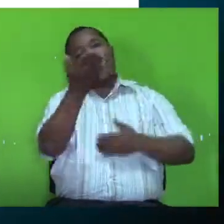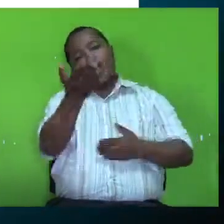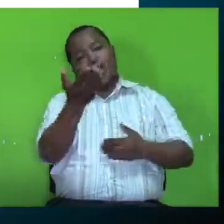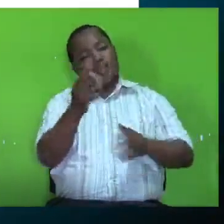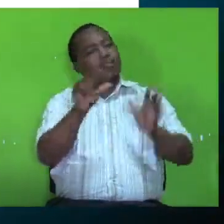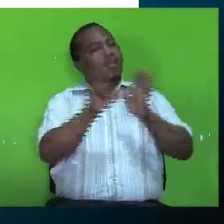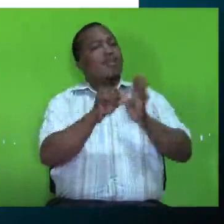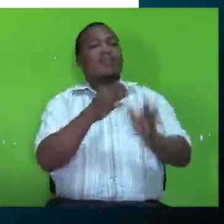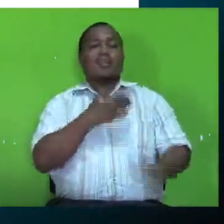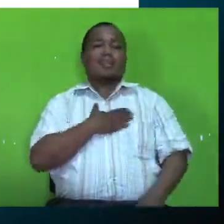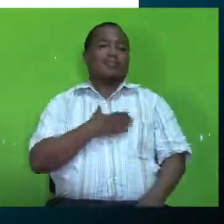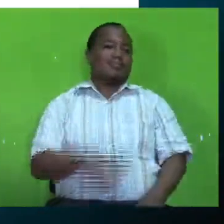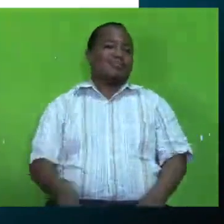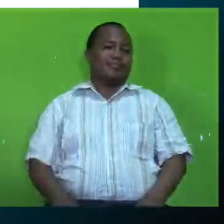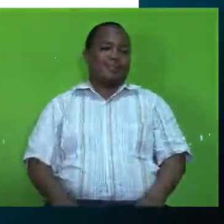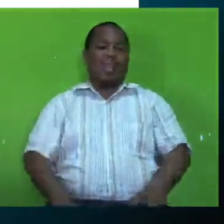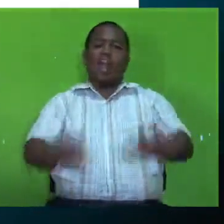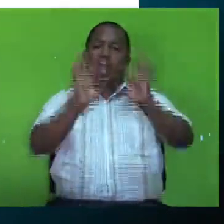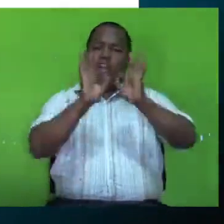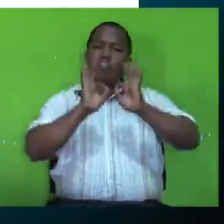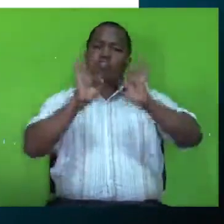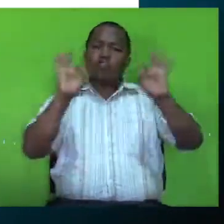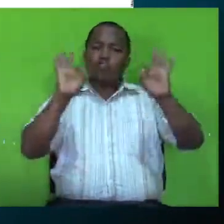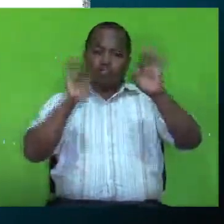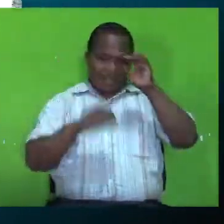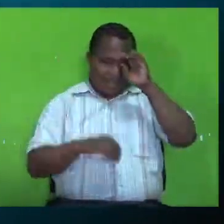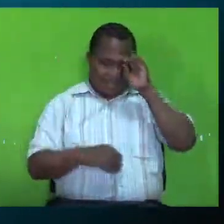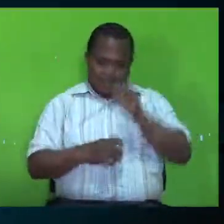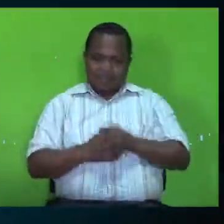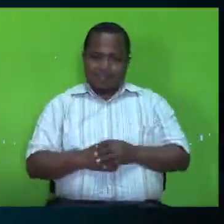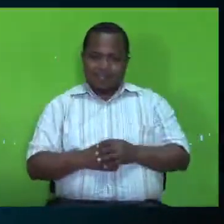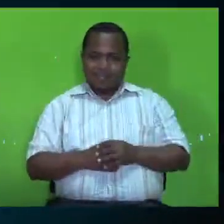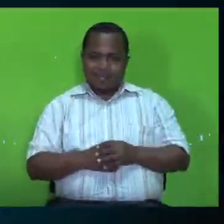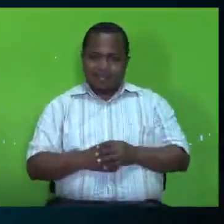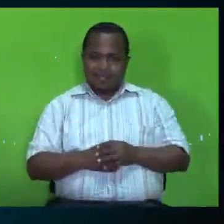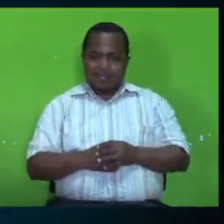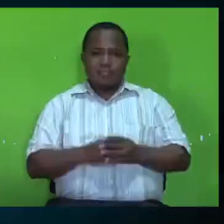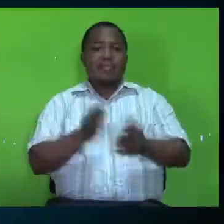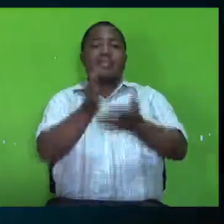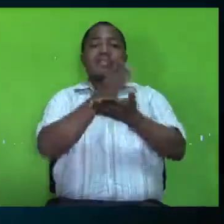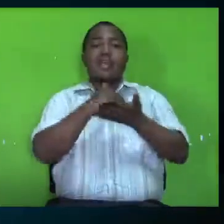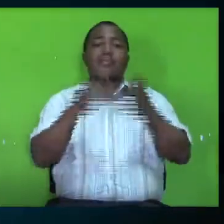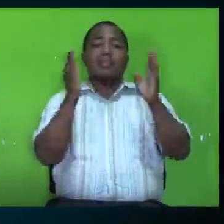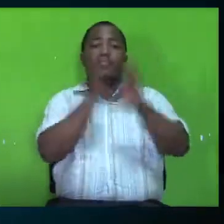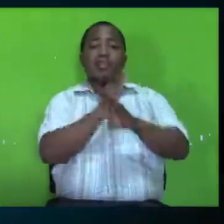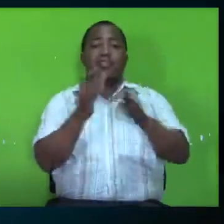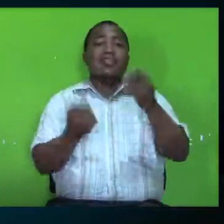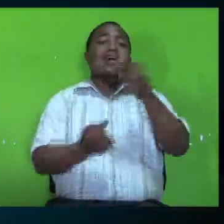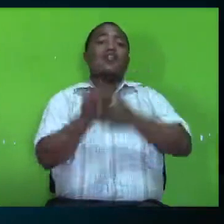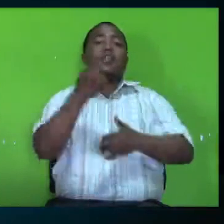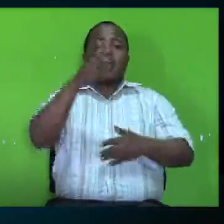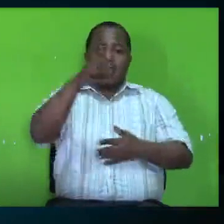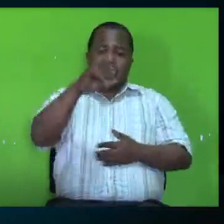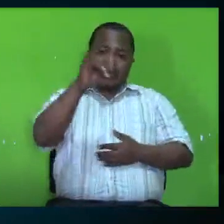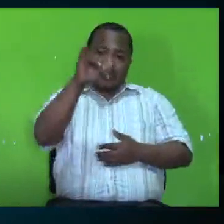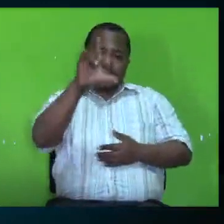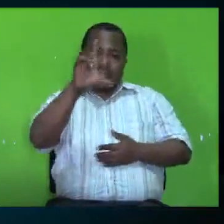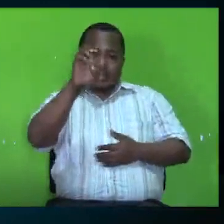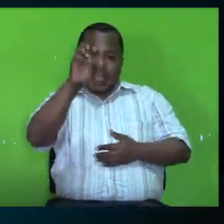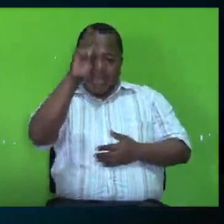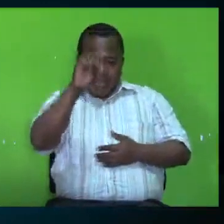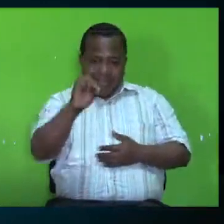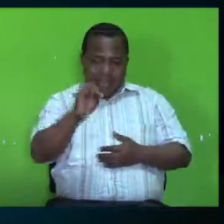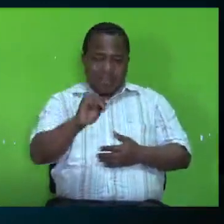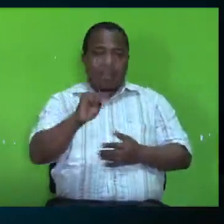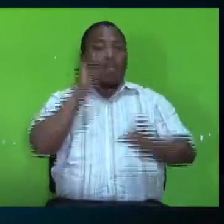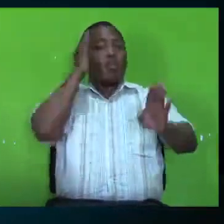dears. Good, Mulhat. Such situations appear in xylem so